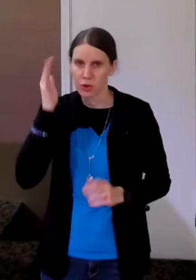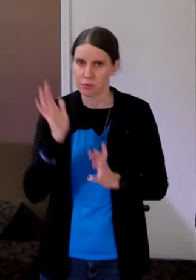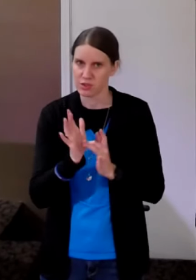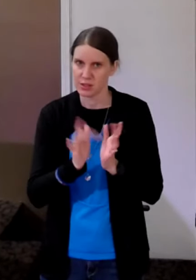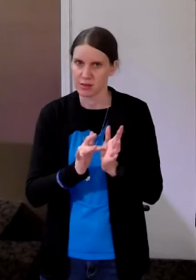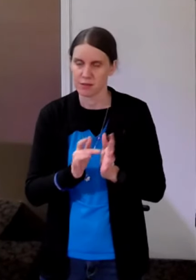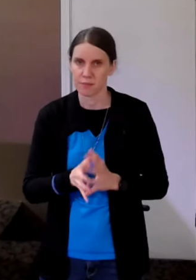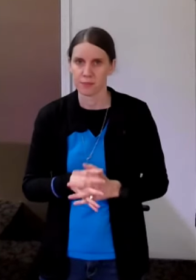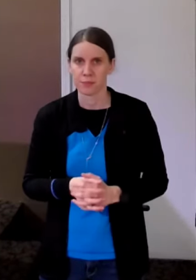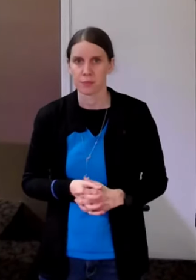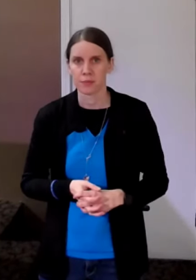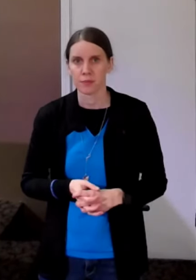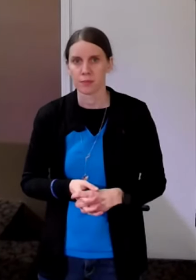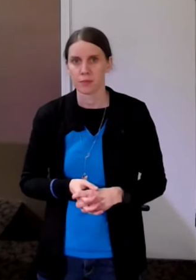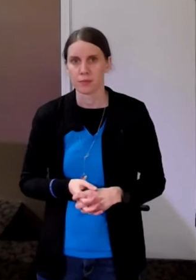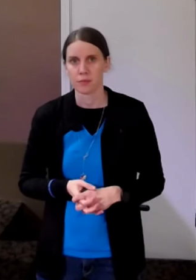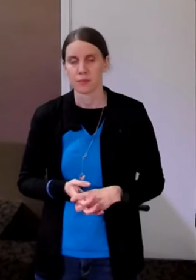Jesus."